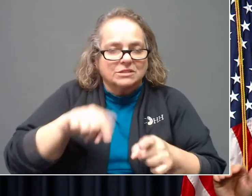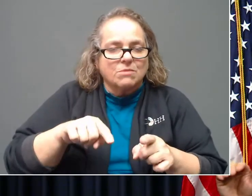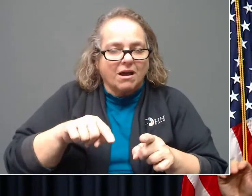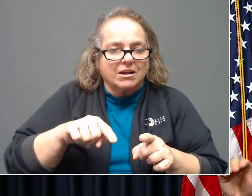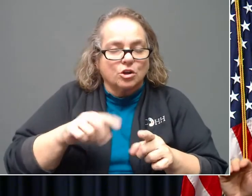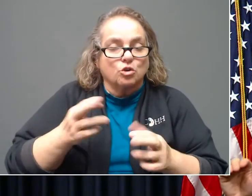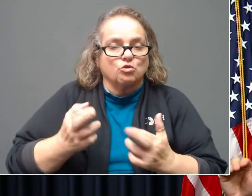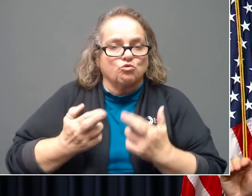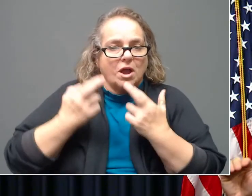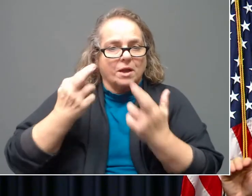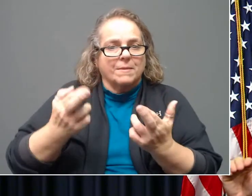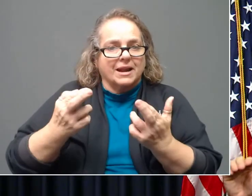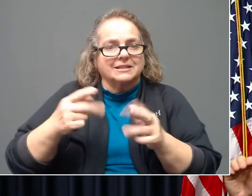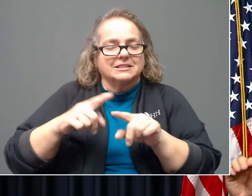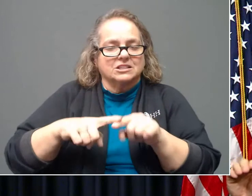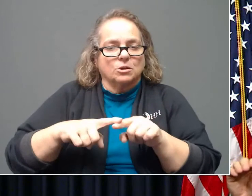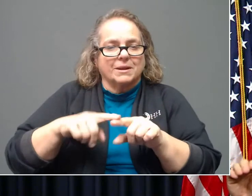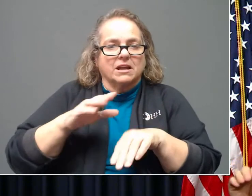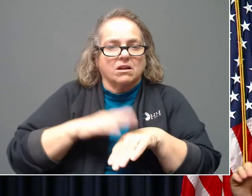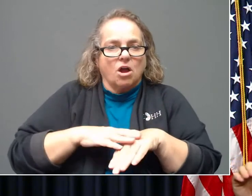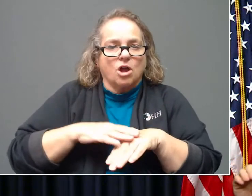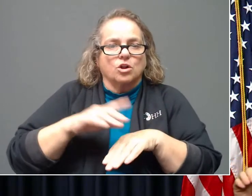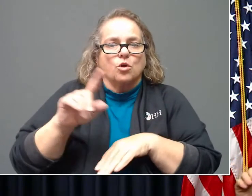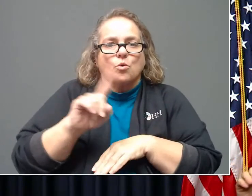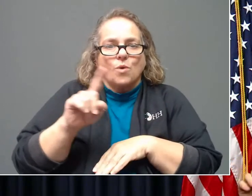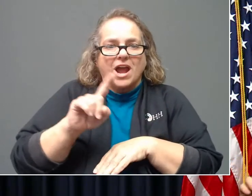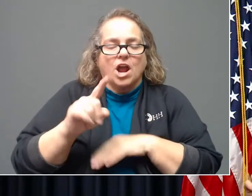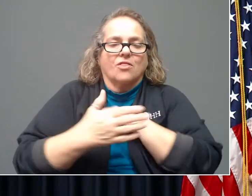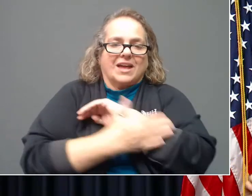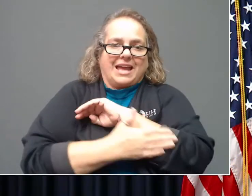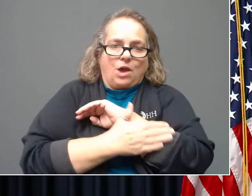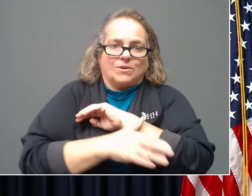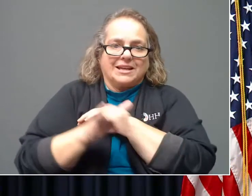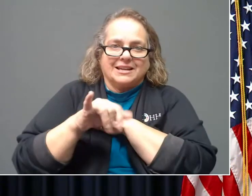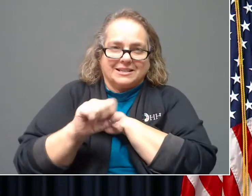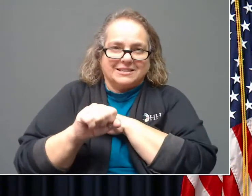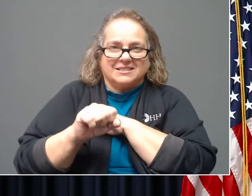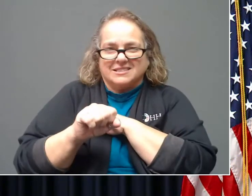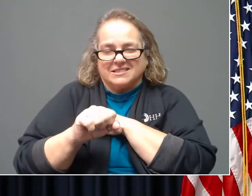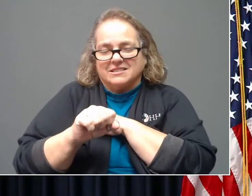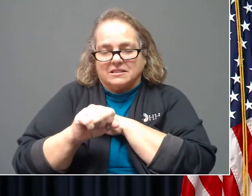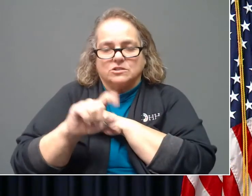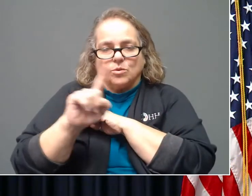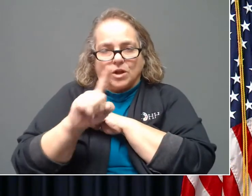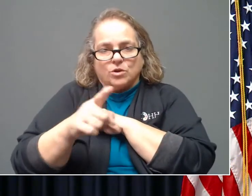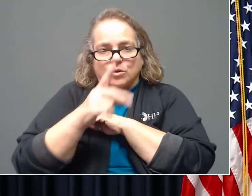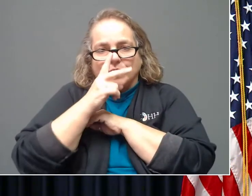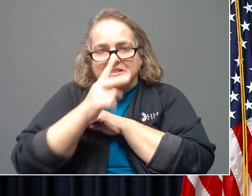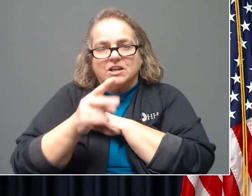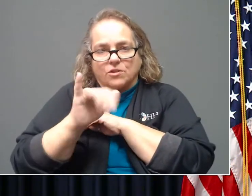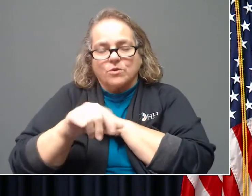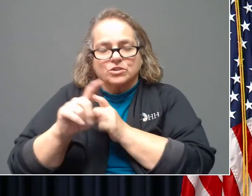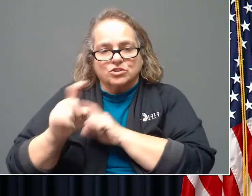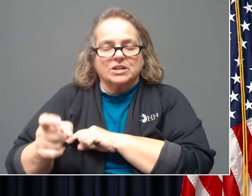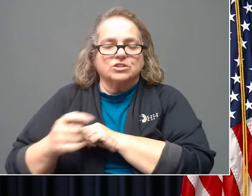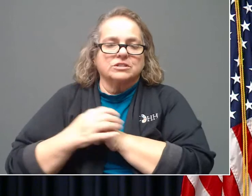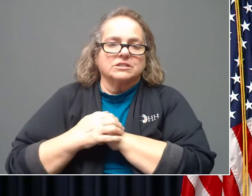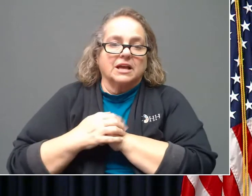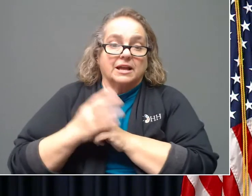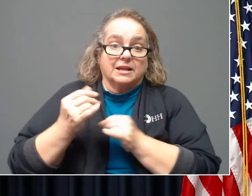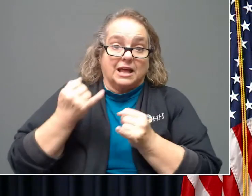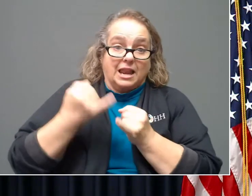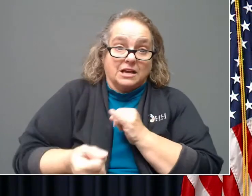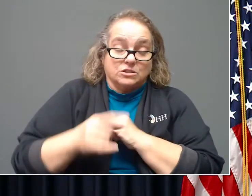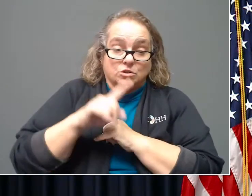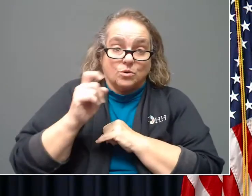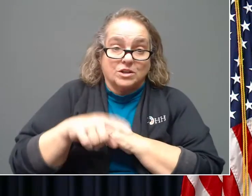recommendations, depending on where a county is, for instance, is where you'll see those changes. And last, we've